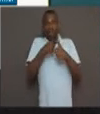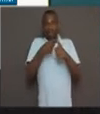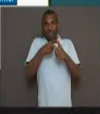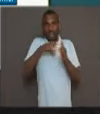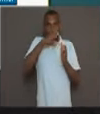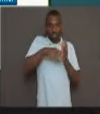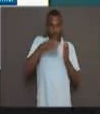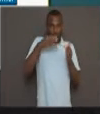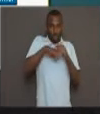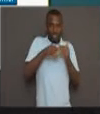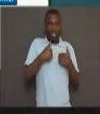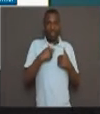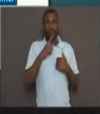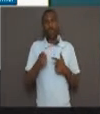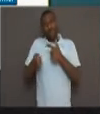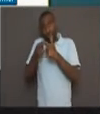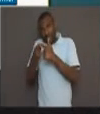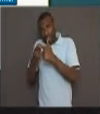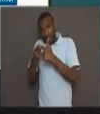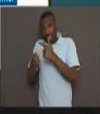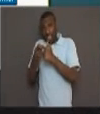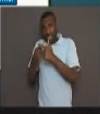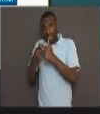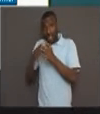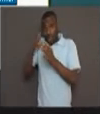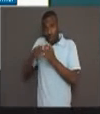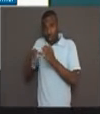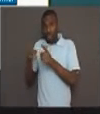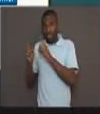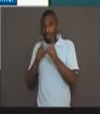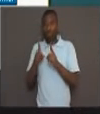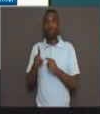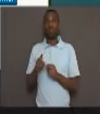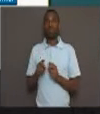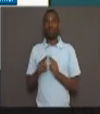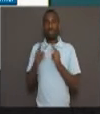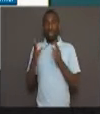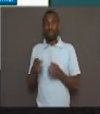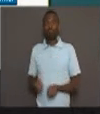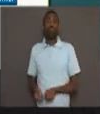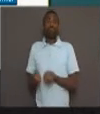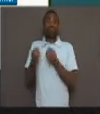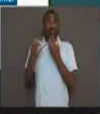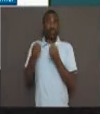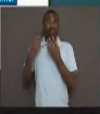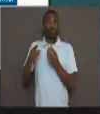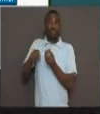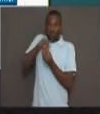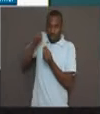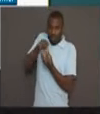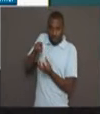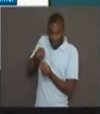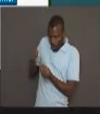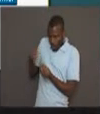coil, while the secondary coil has significantly more loops in the coil, made